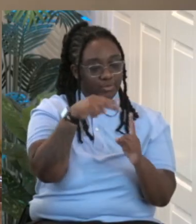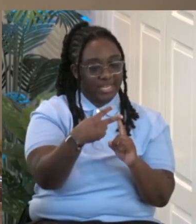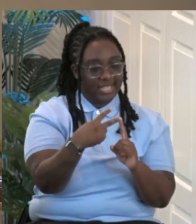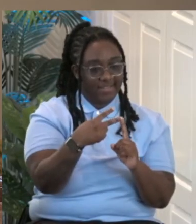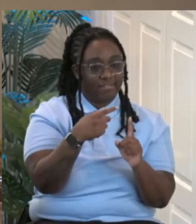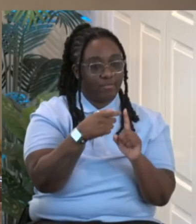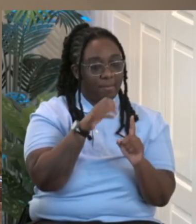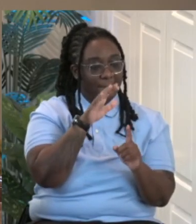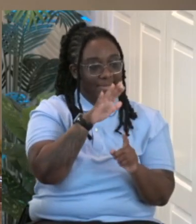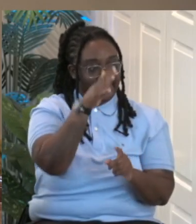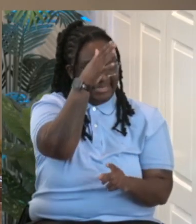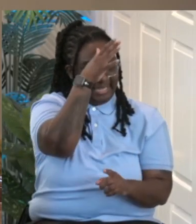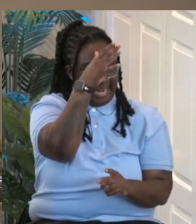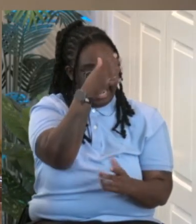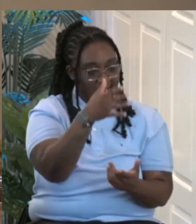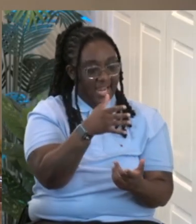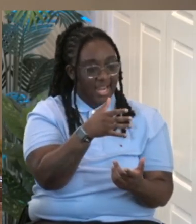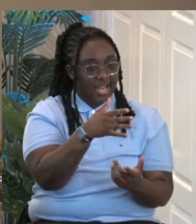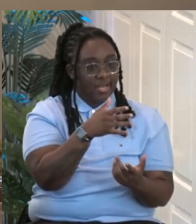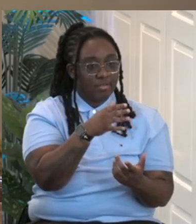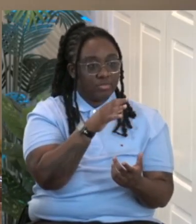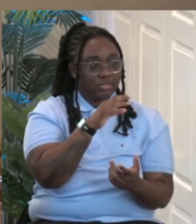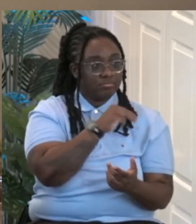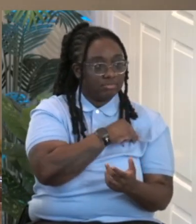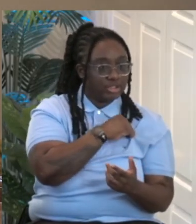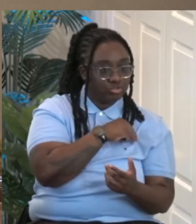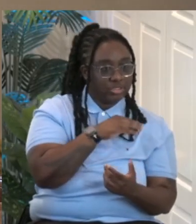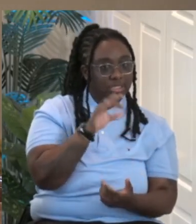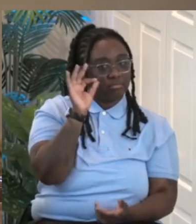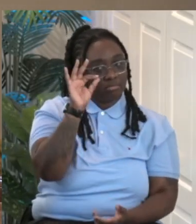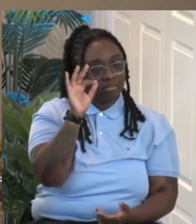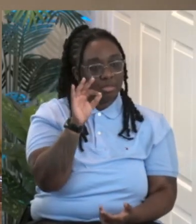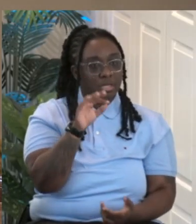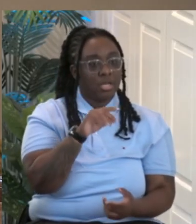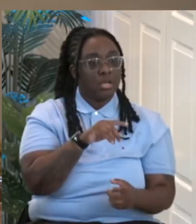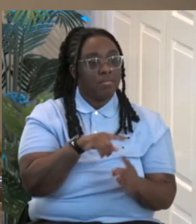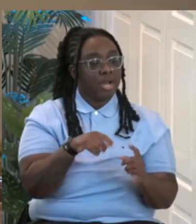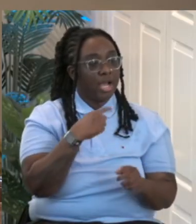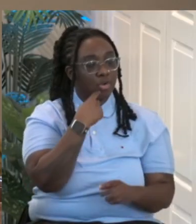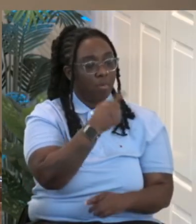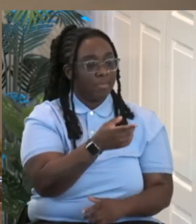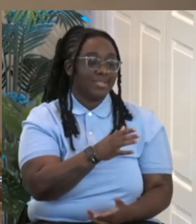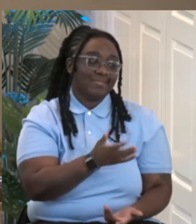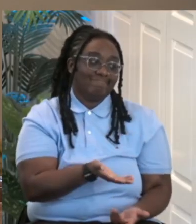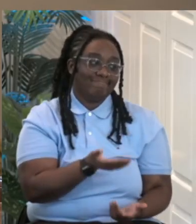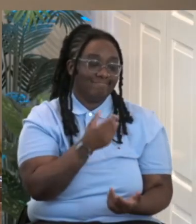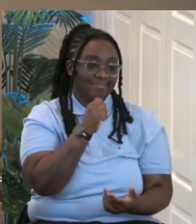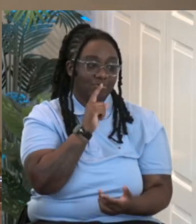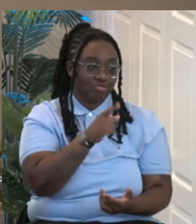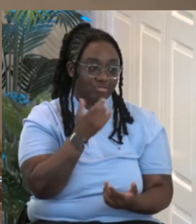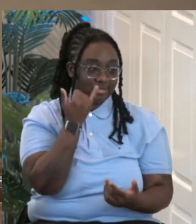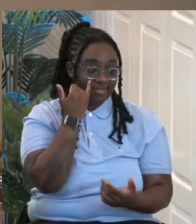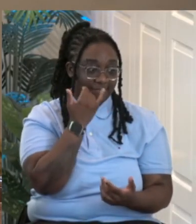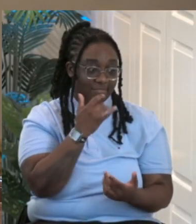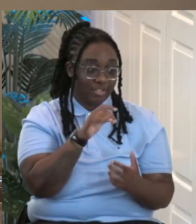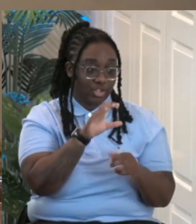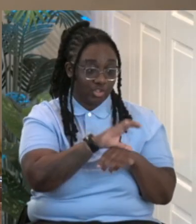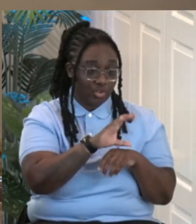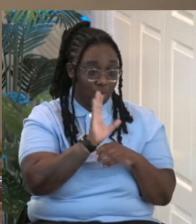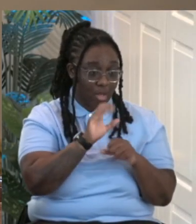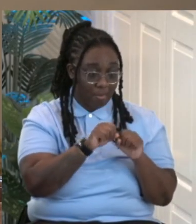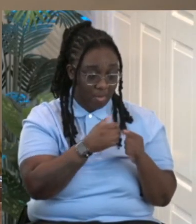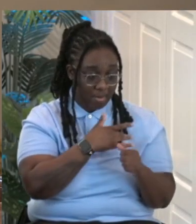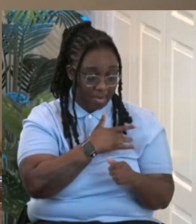know if the church is going to break my heart, but I'm going to find out. I'm going to seminary. He said, well, good luck. And